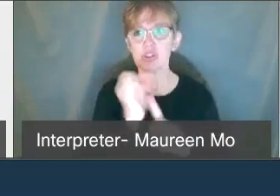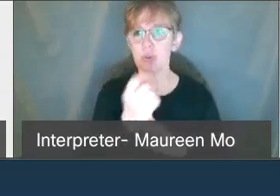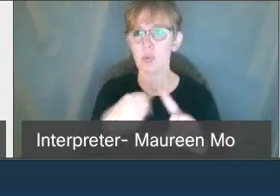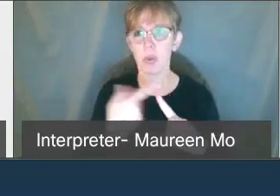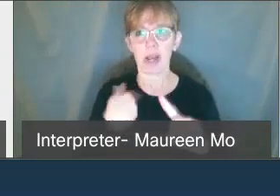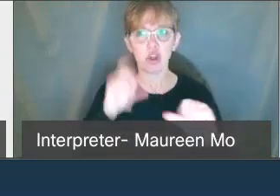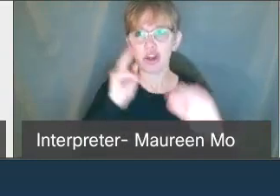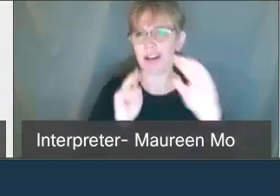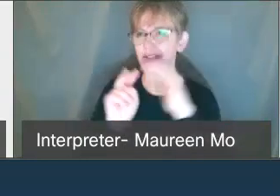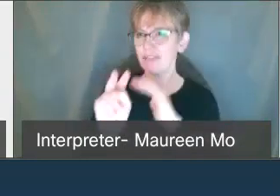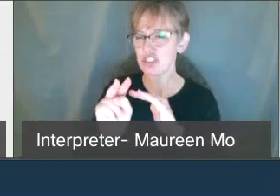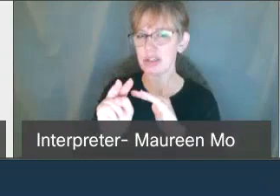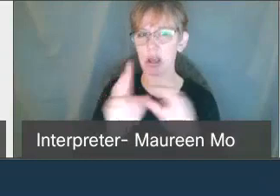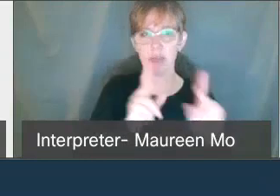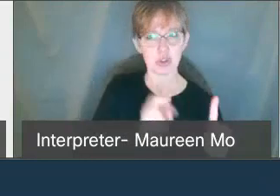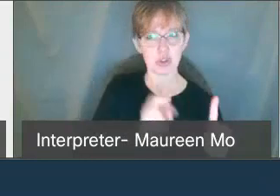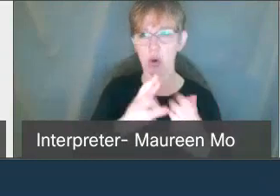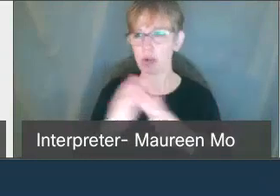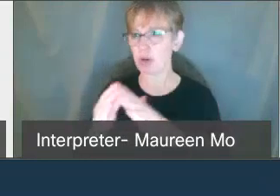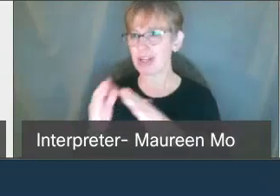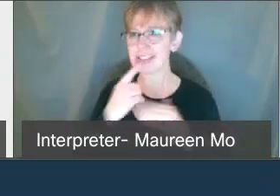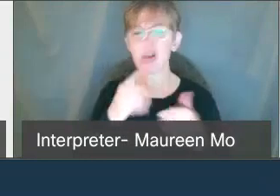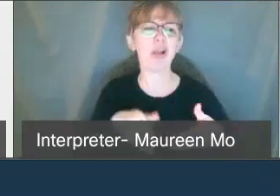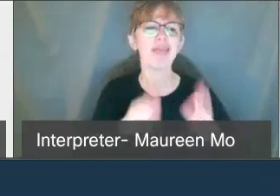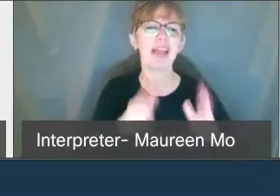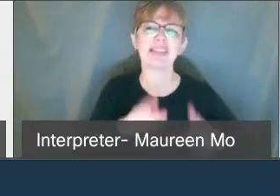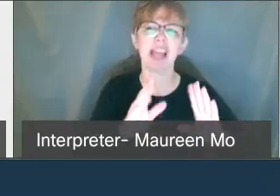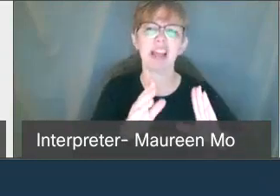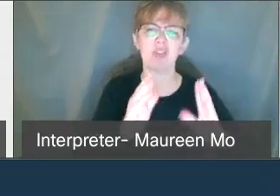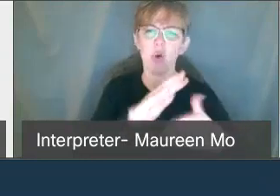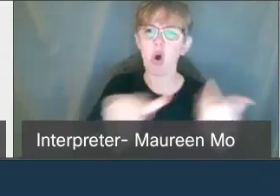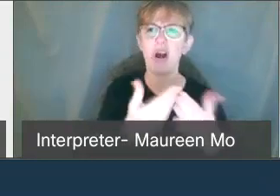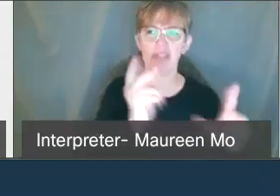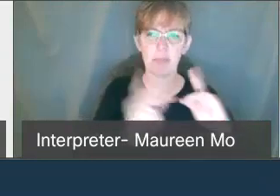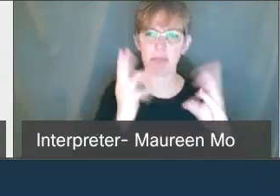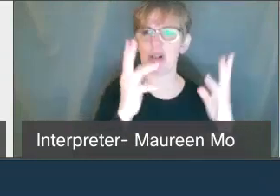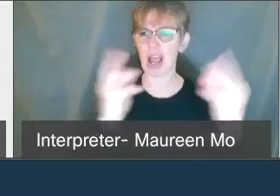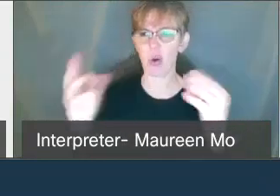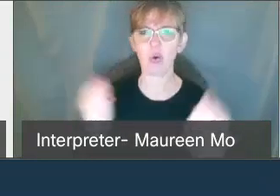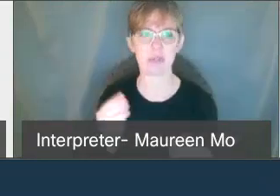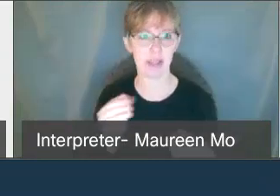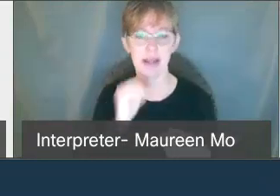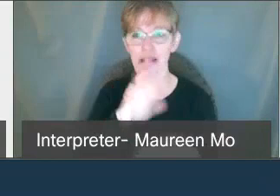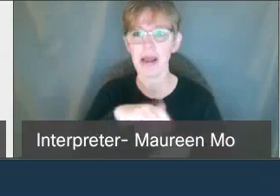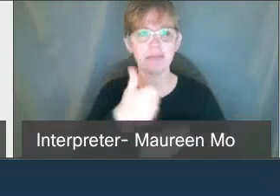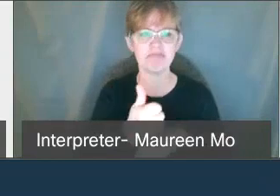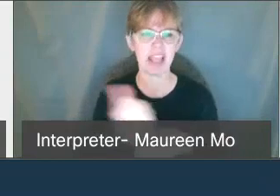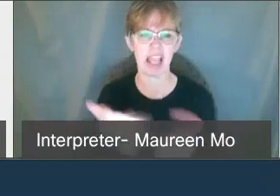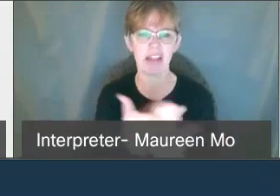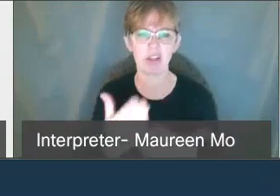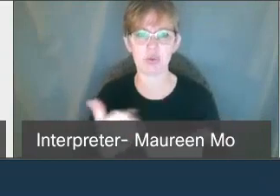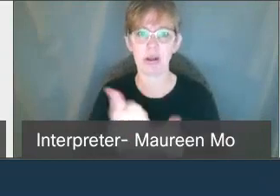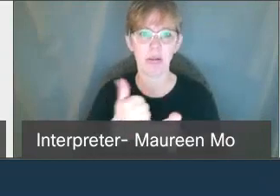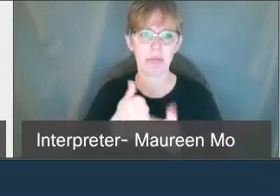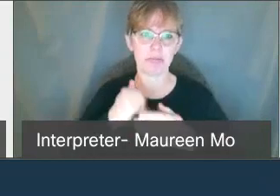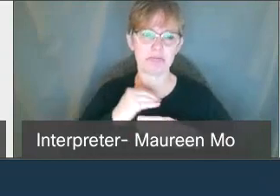community saying, you know what, let's let all of these people out and not actually put strategies in place to mitigate their risk. So these levels